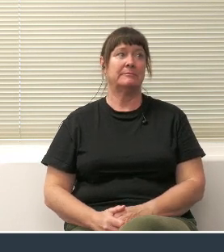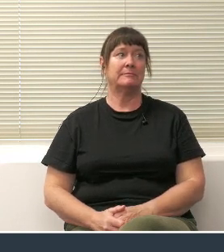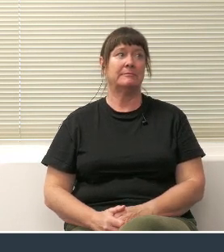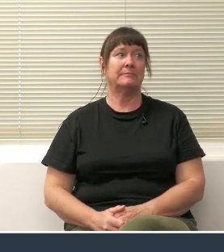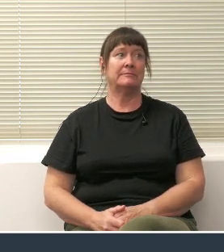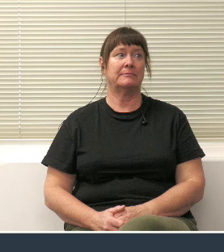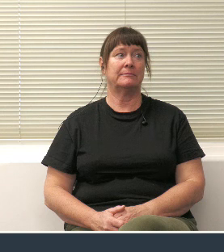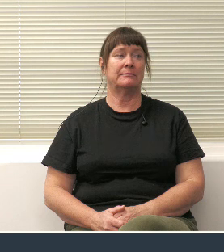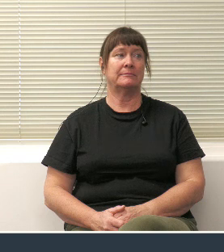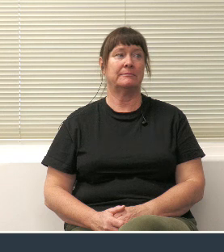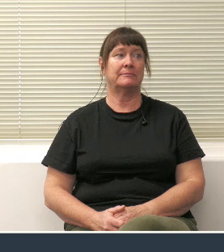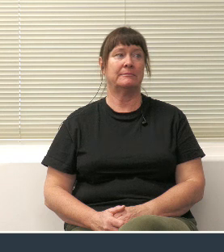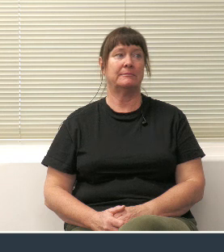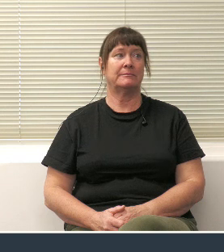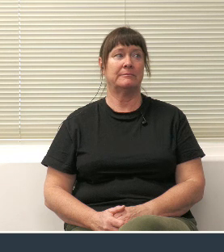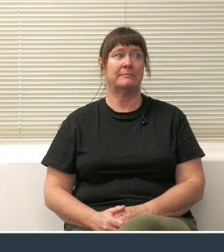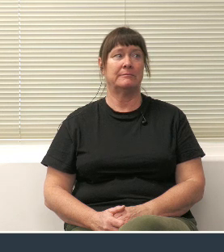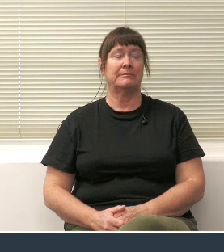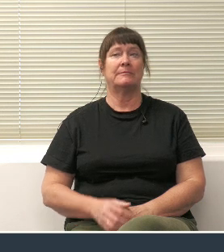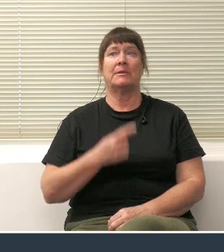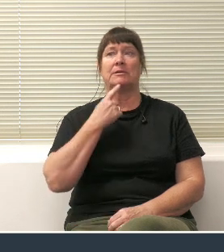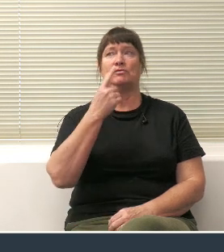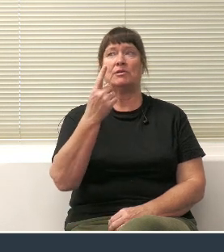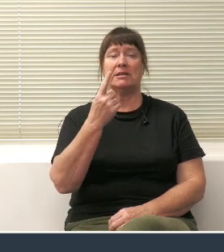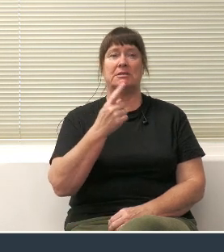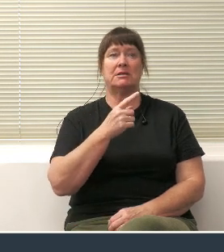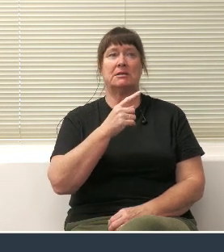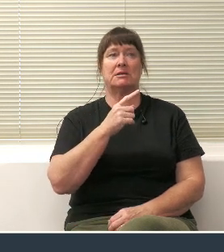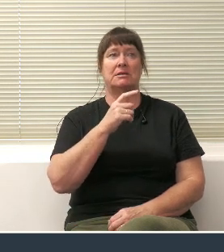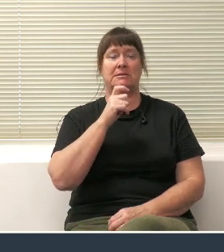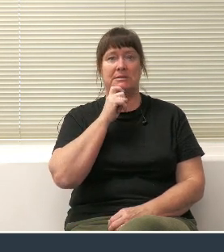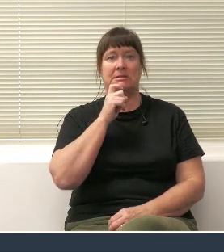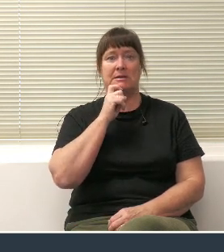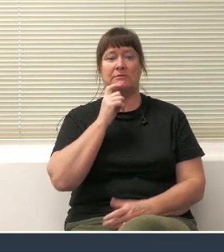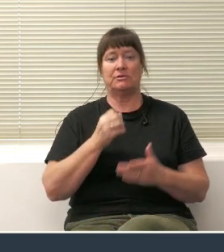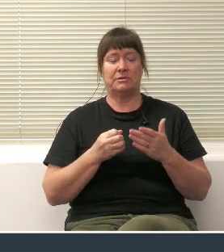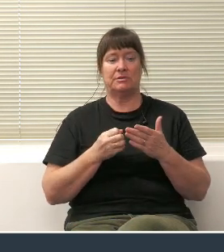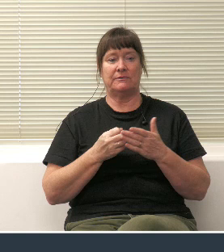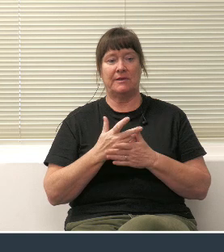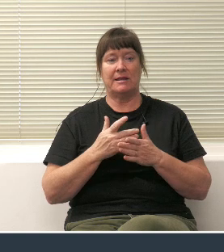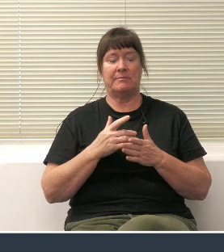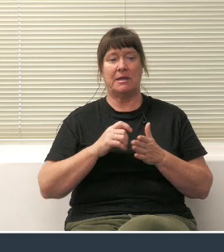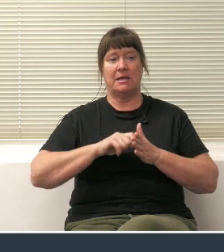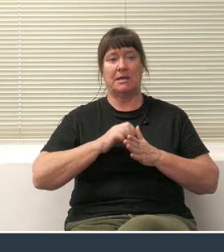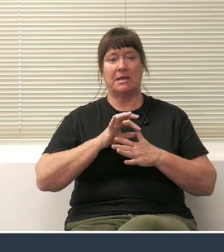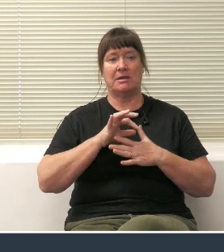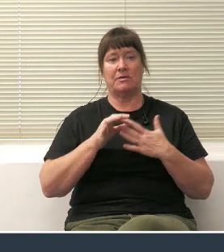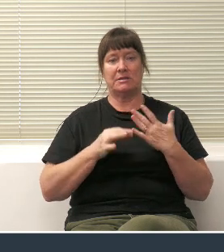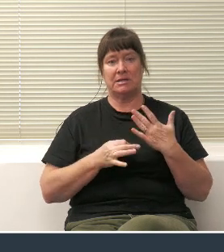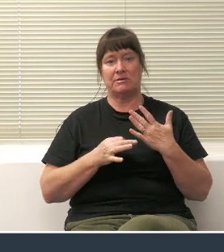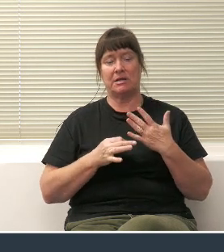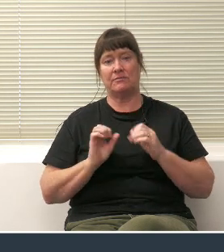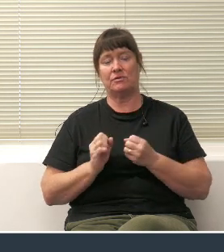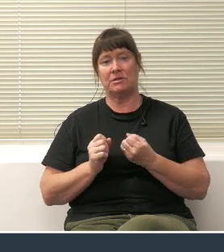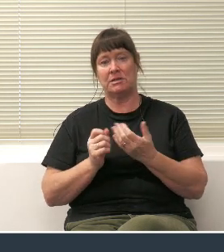Further down. Okay. Direct officers to develop for approval by council key criteria for delivery of the model based on